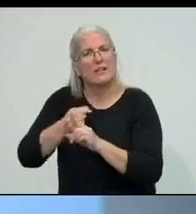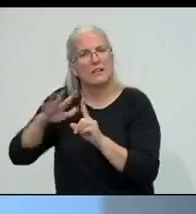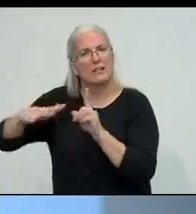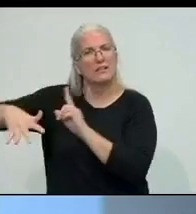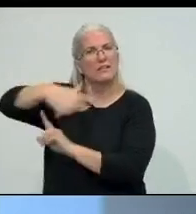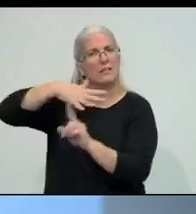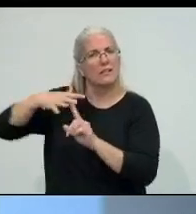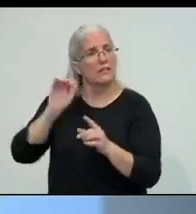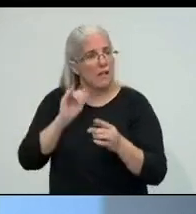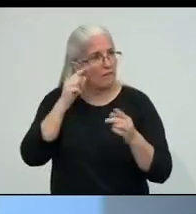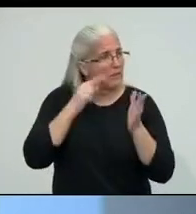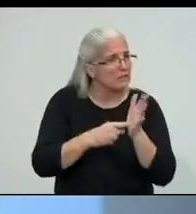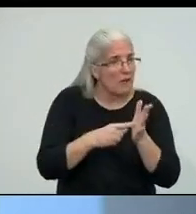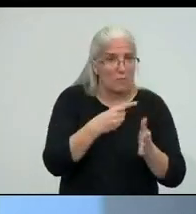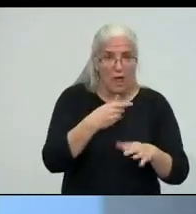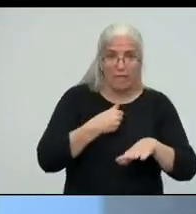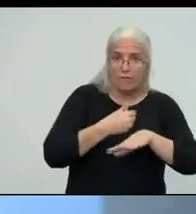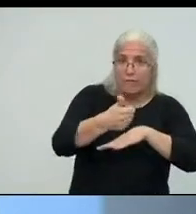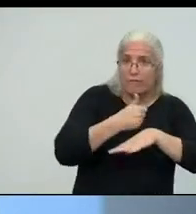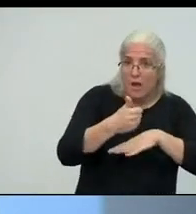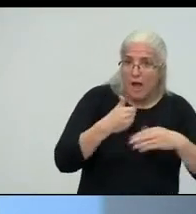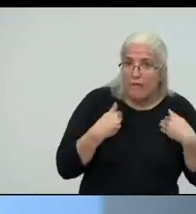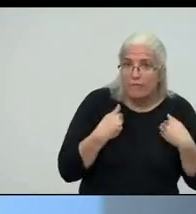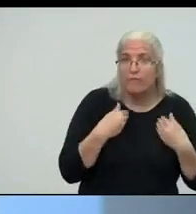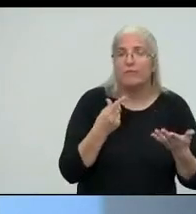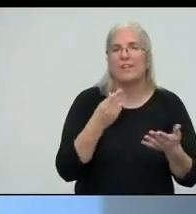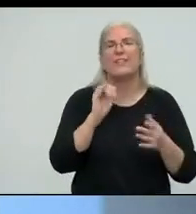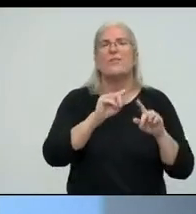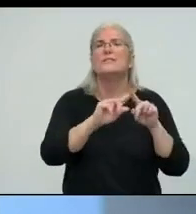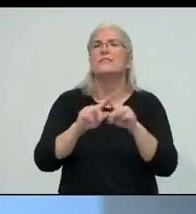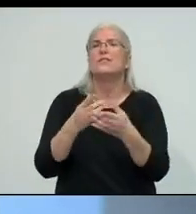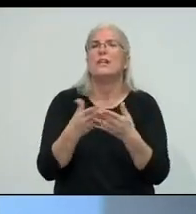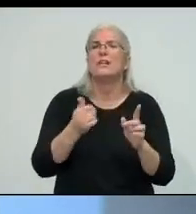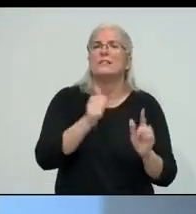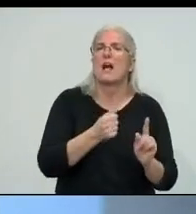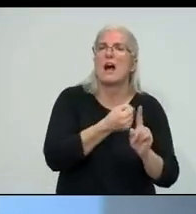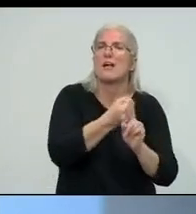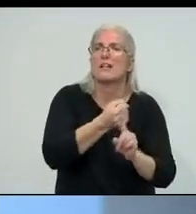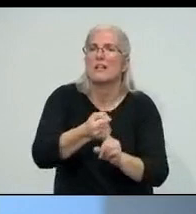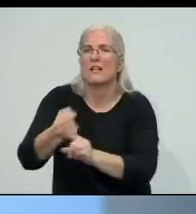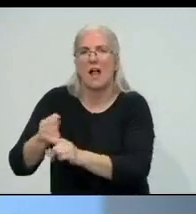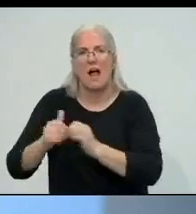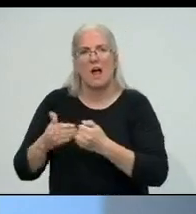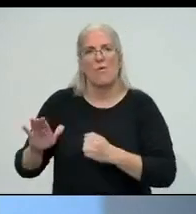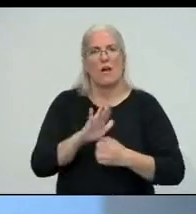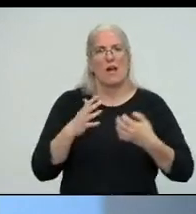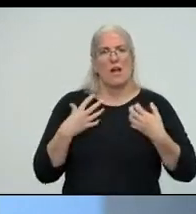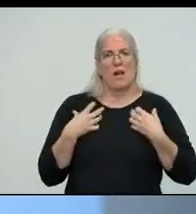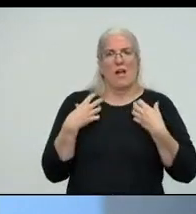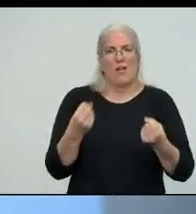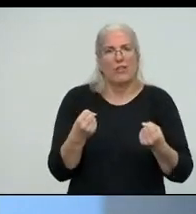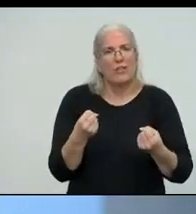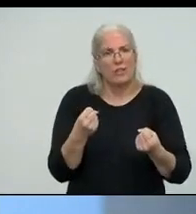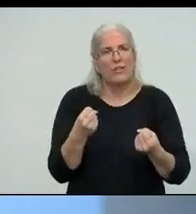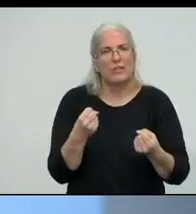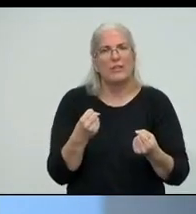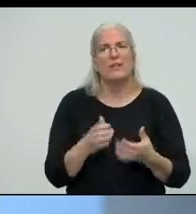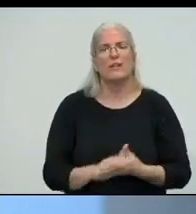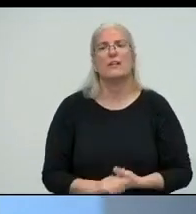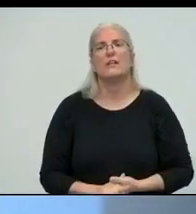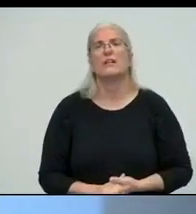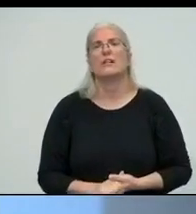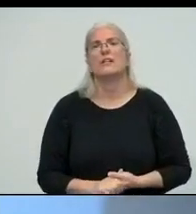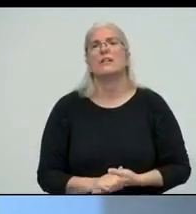options that exist. So these factors that we know may help or hinder a person's ability to do the healthy behaviors that we're